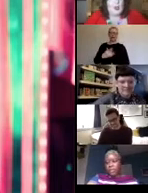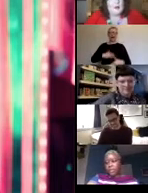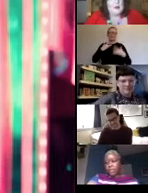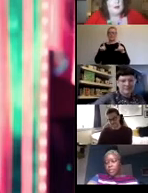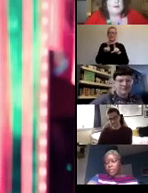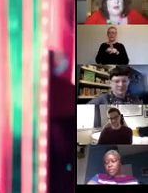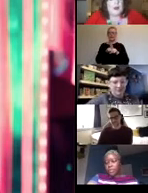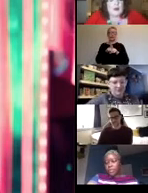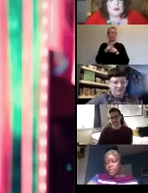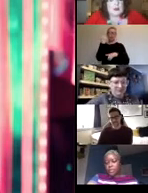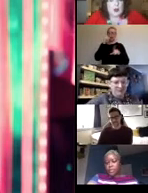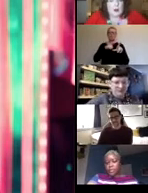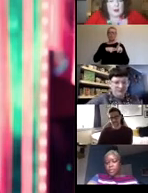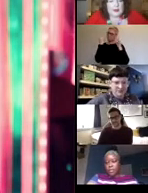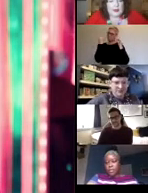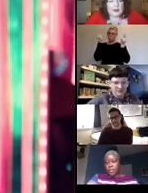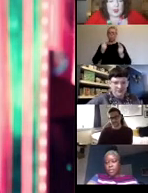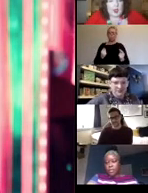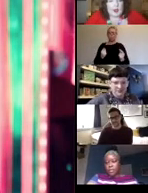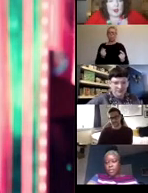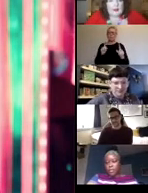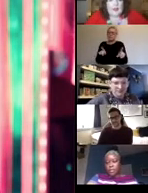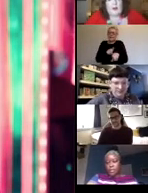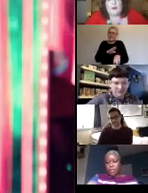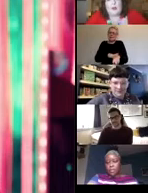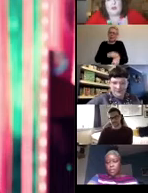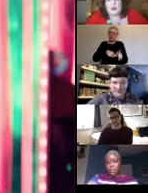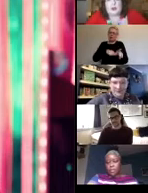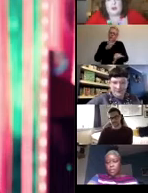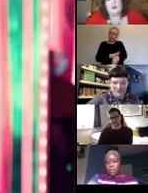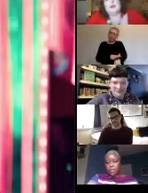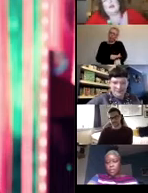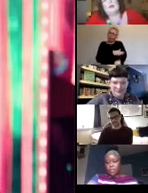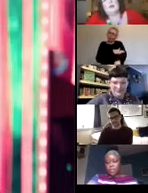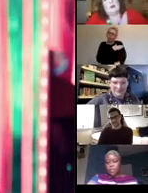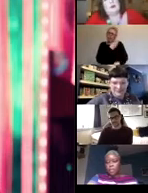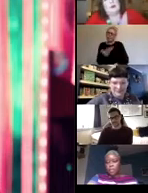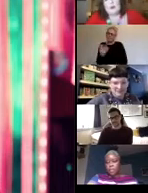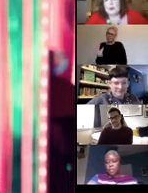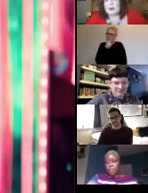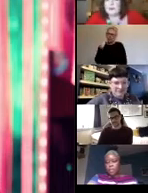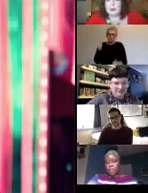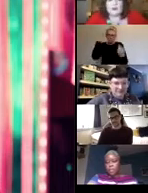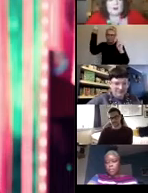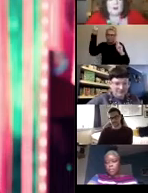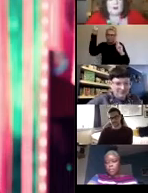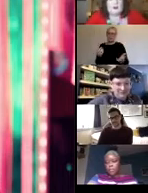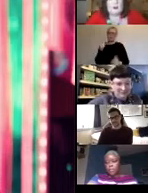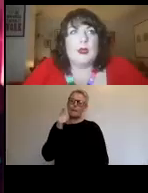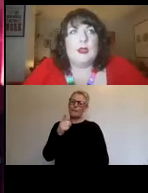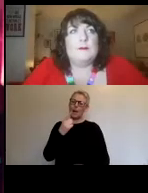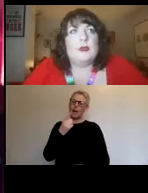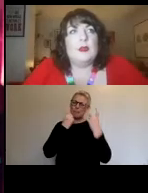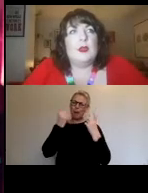slow. I kind of wanted to start by thinking a little bit about the extraordinary journey we've been on as audience members, as people